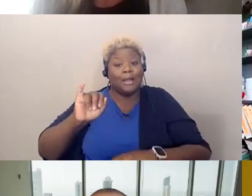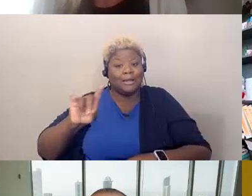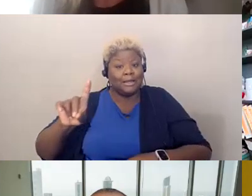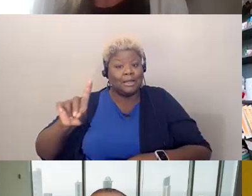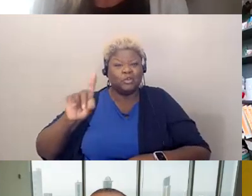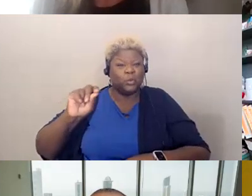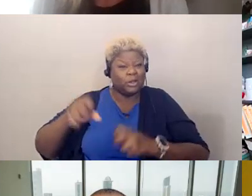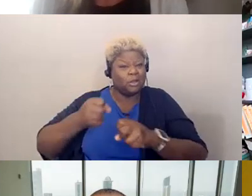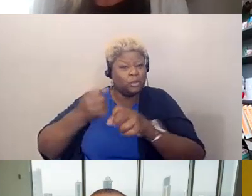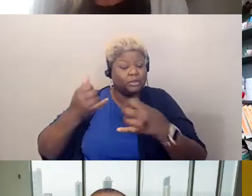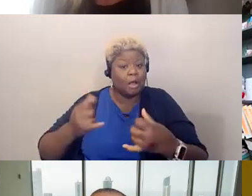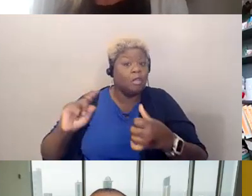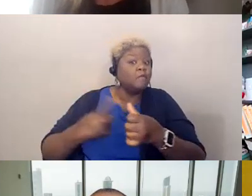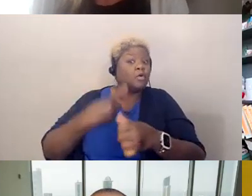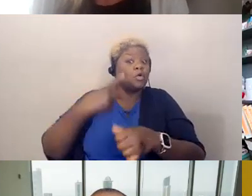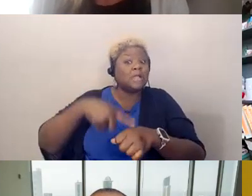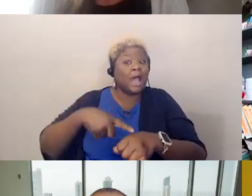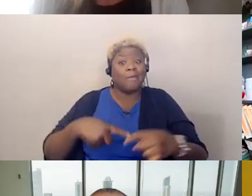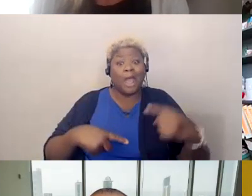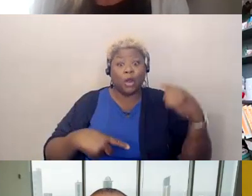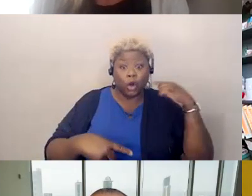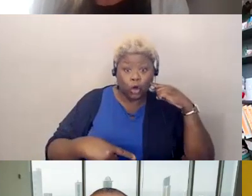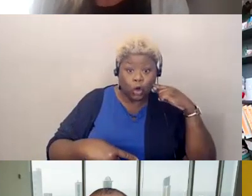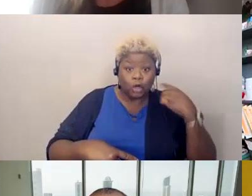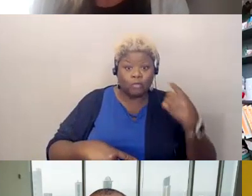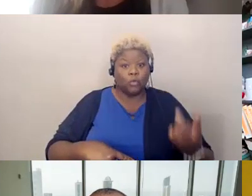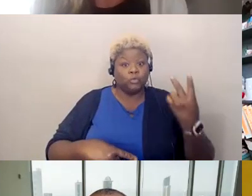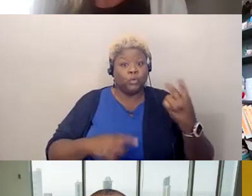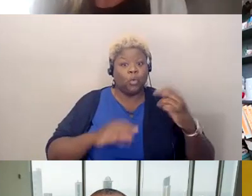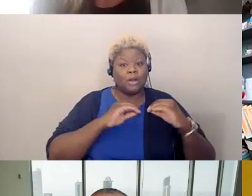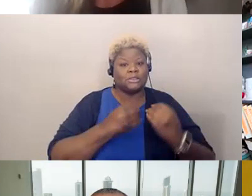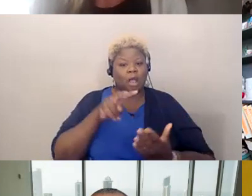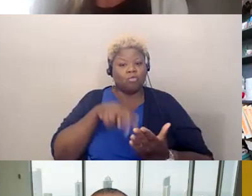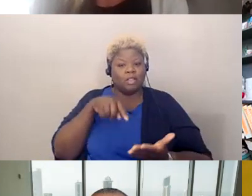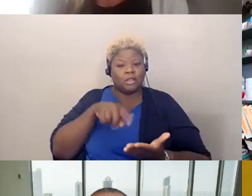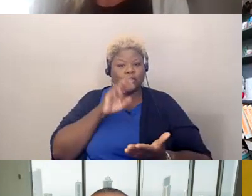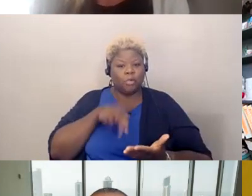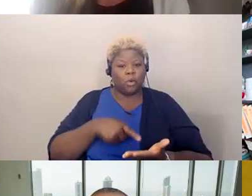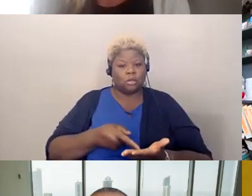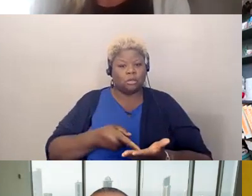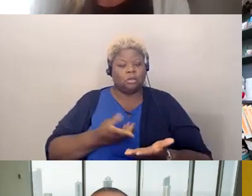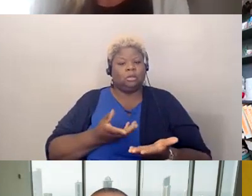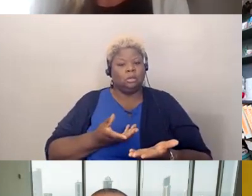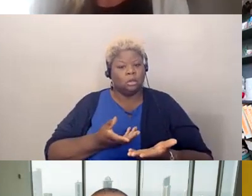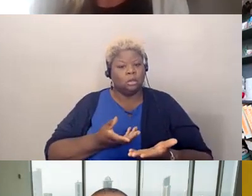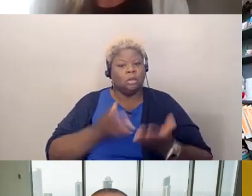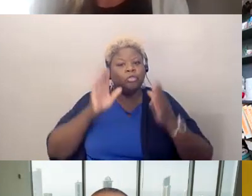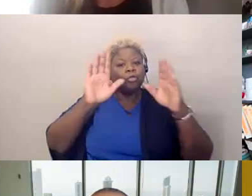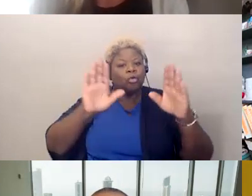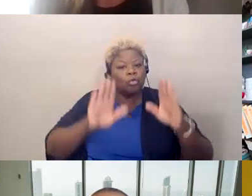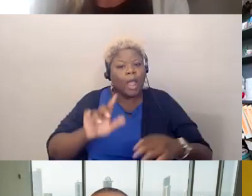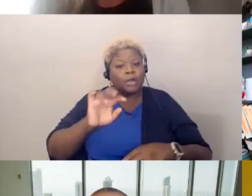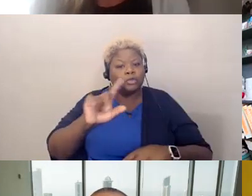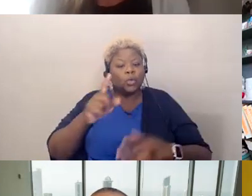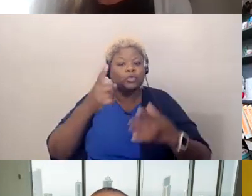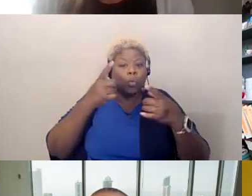years now, and the first time I heard about either of those roles was when I read this report. The greatest tools in the world only